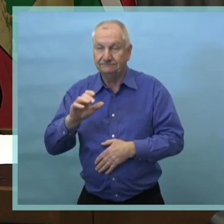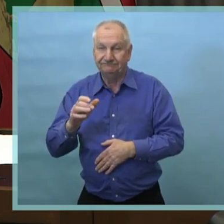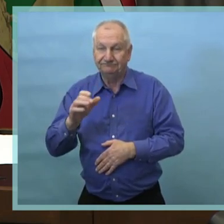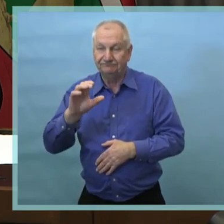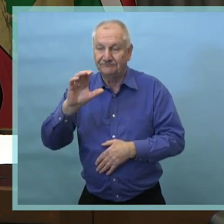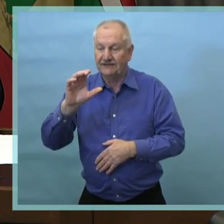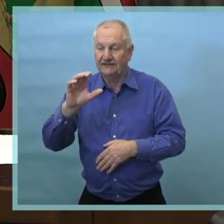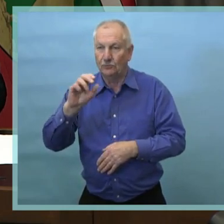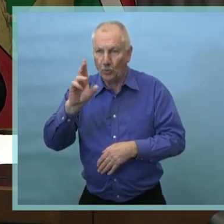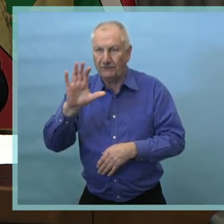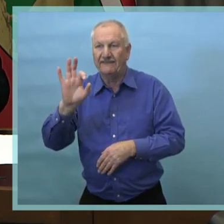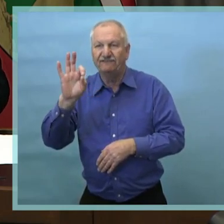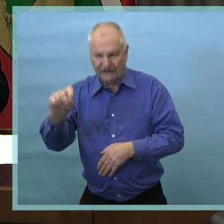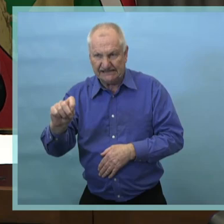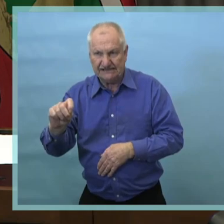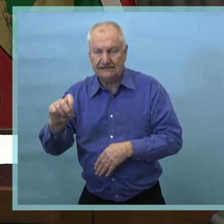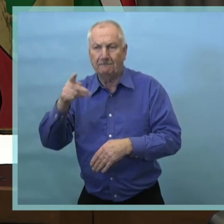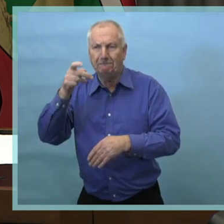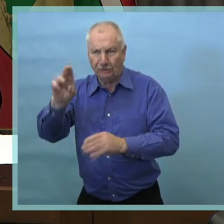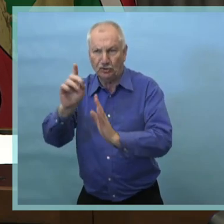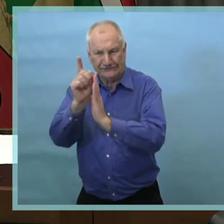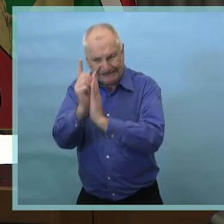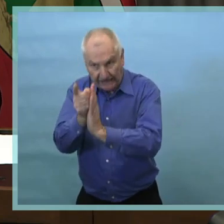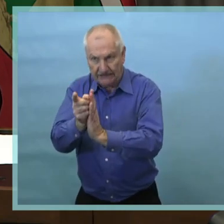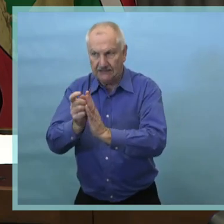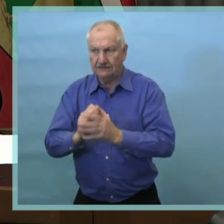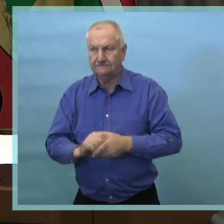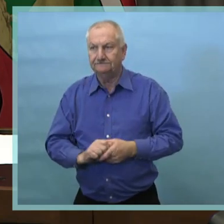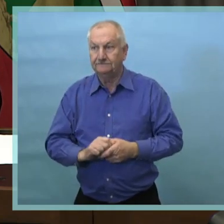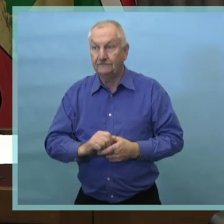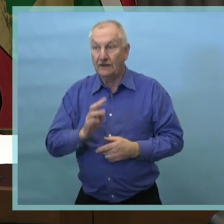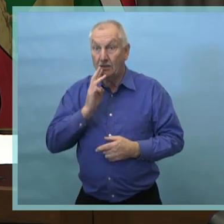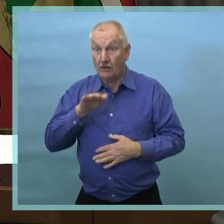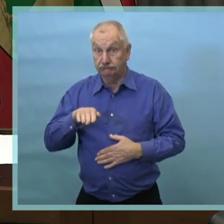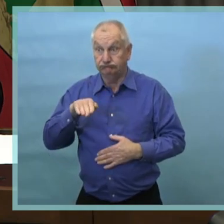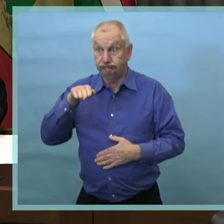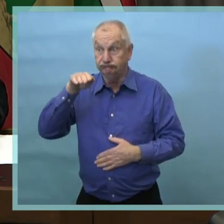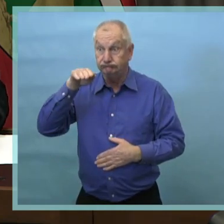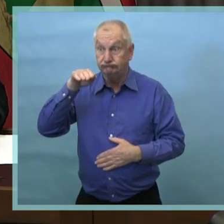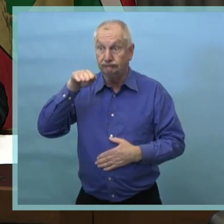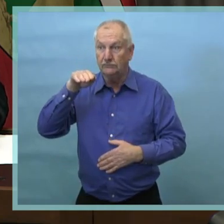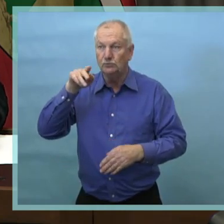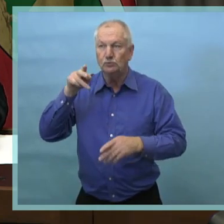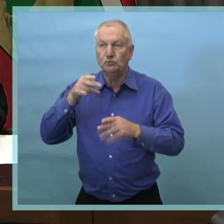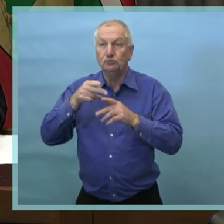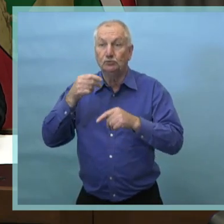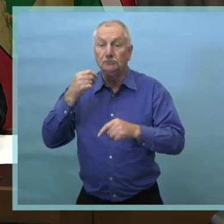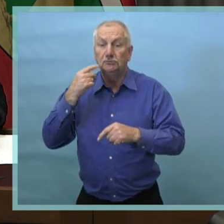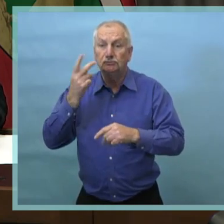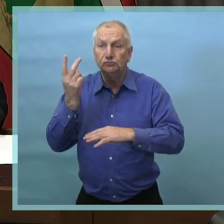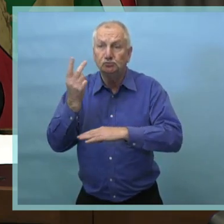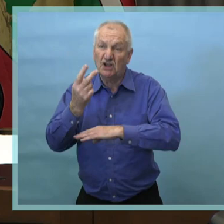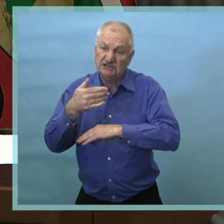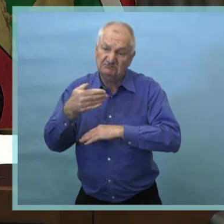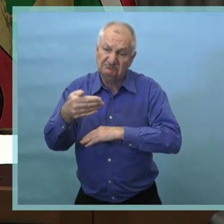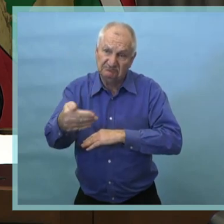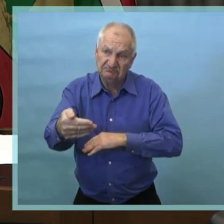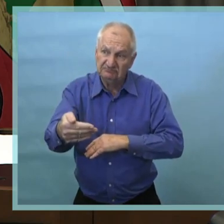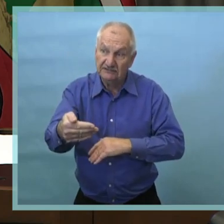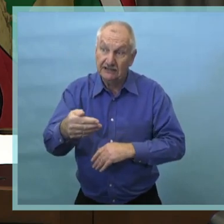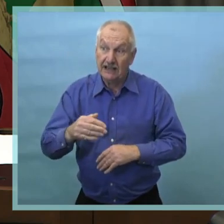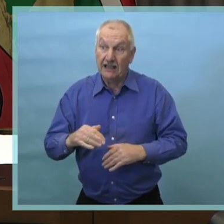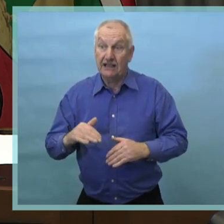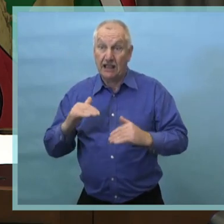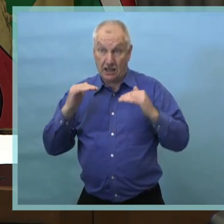the next 24 hours at the gates in St. Norbert. Insofar as Highway 75 is concerned, it